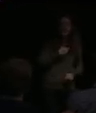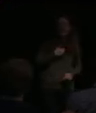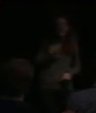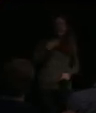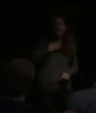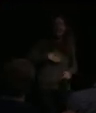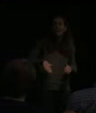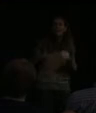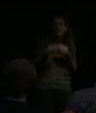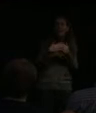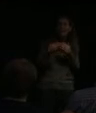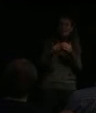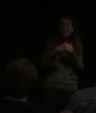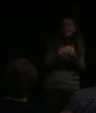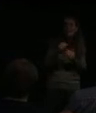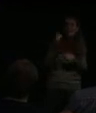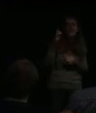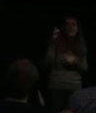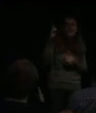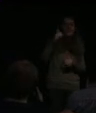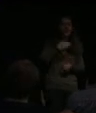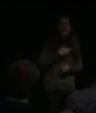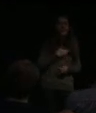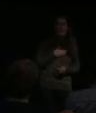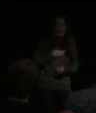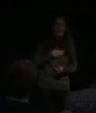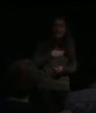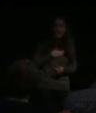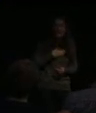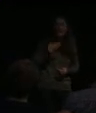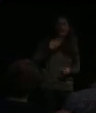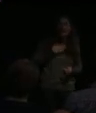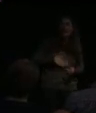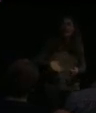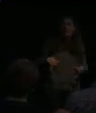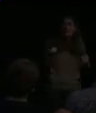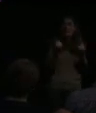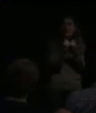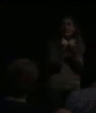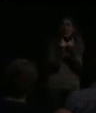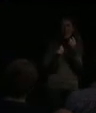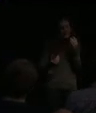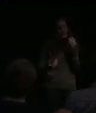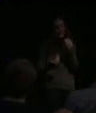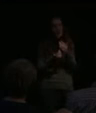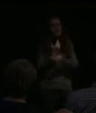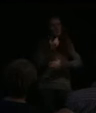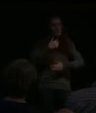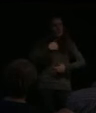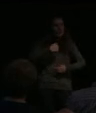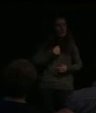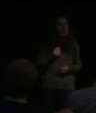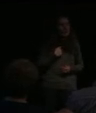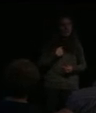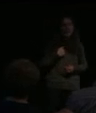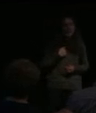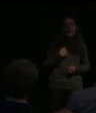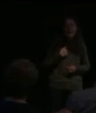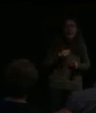my heart wants more of you. My heart wants something new,